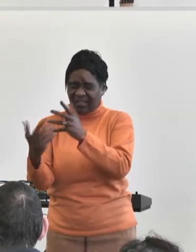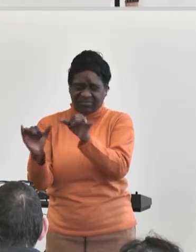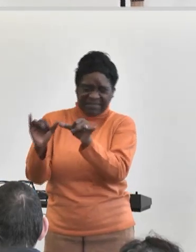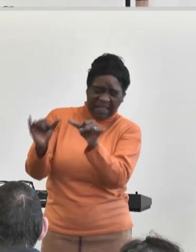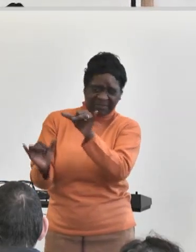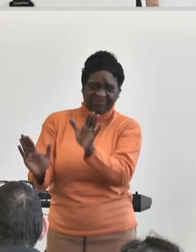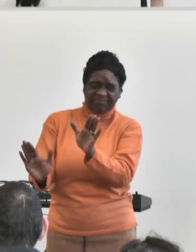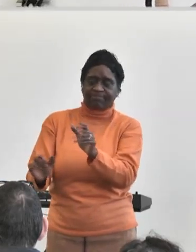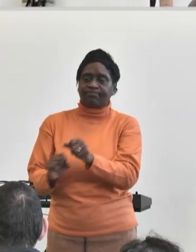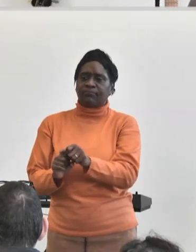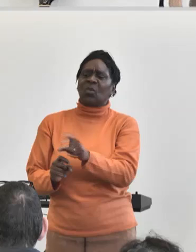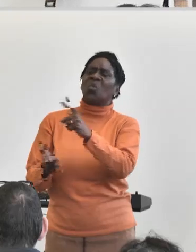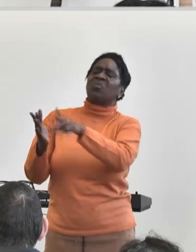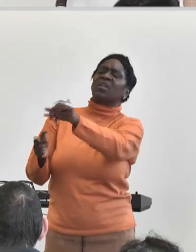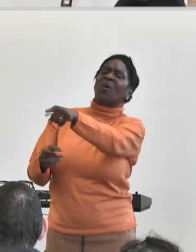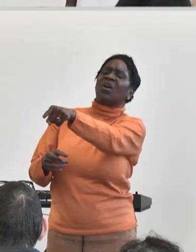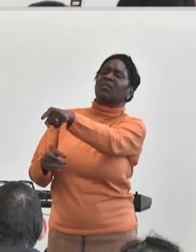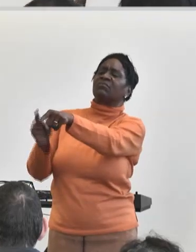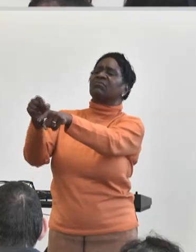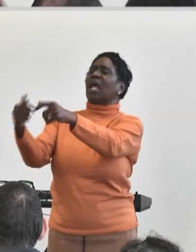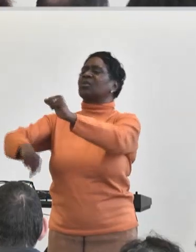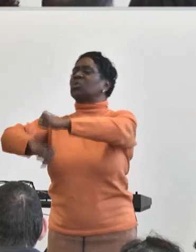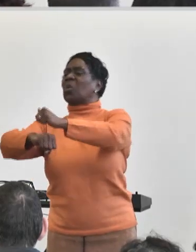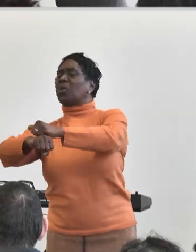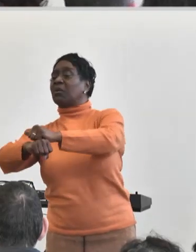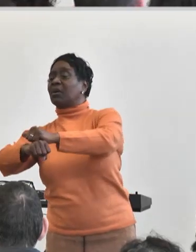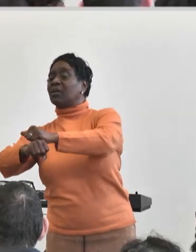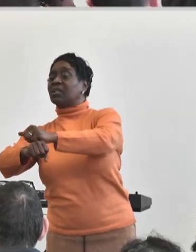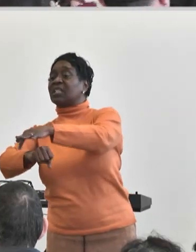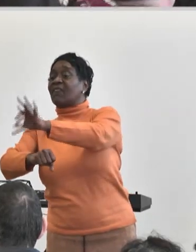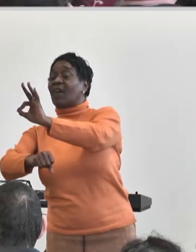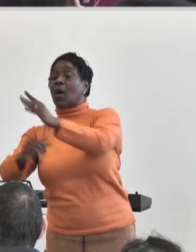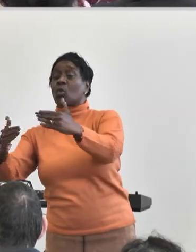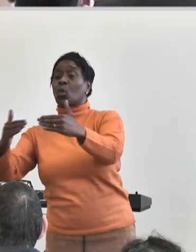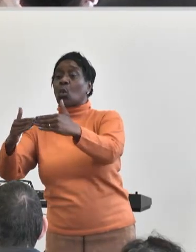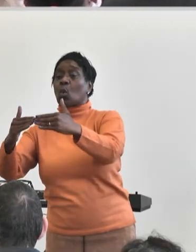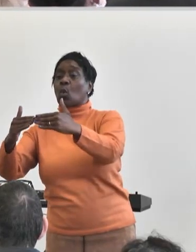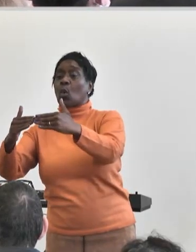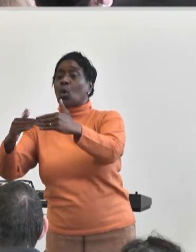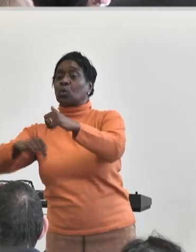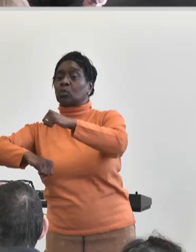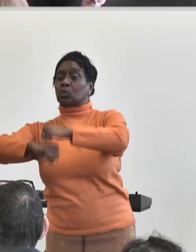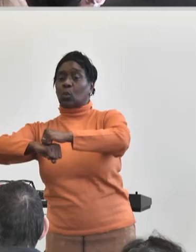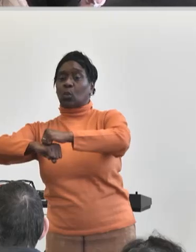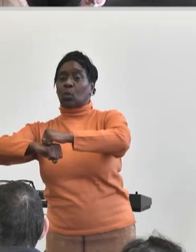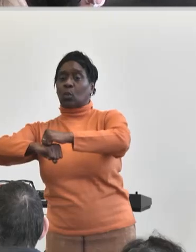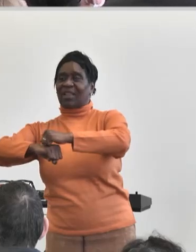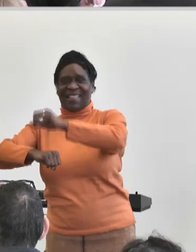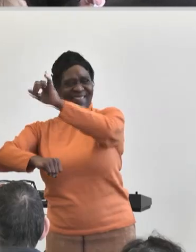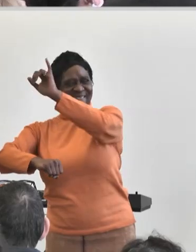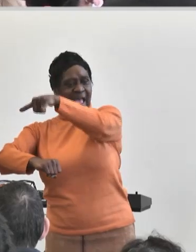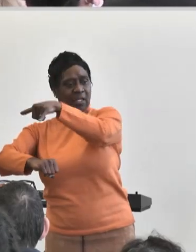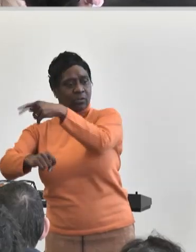pero no es el tamaño correcto. Hey, what about that one? ¿Y qué tal de esa? And they found the cornerstone. Y encontraron la piedra angular. And they said, this is